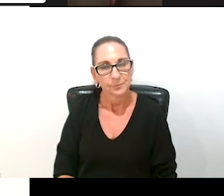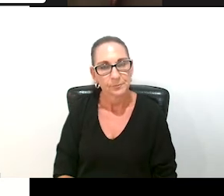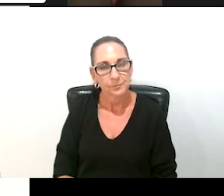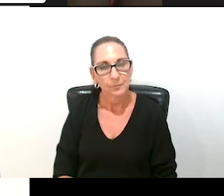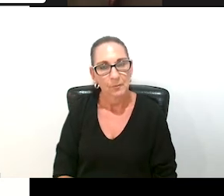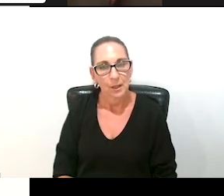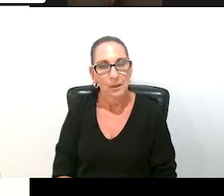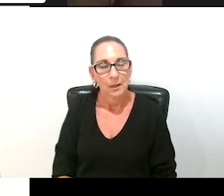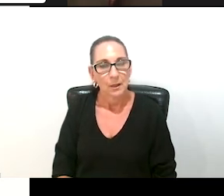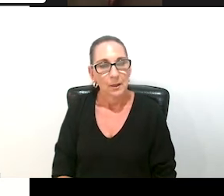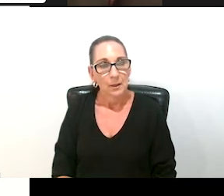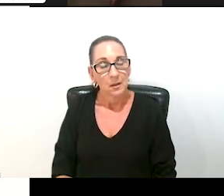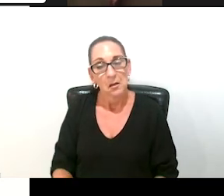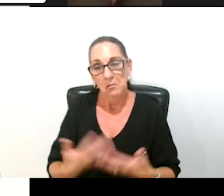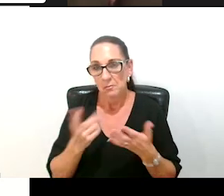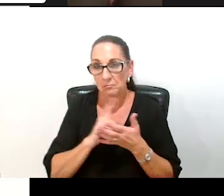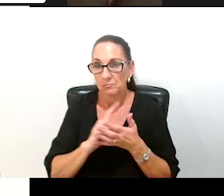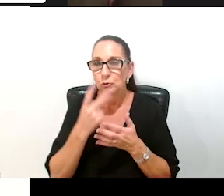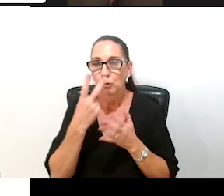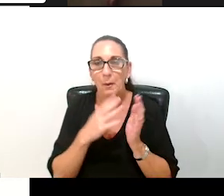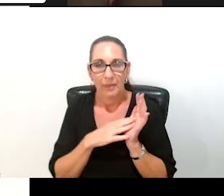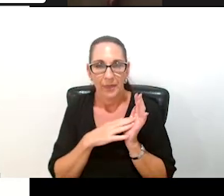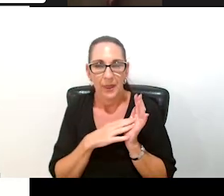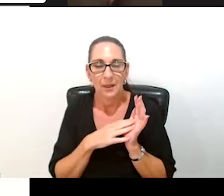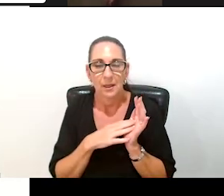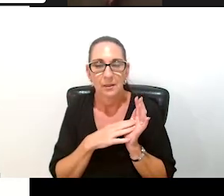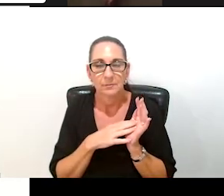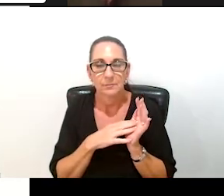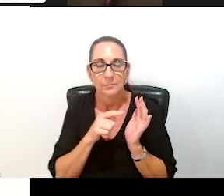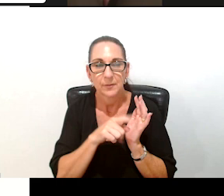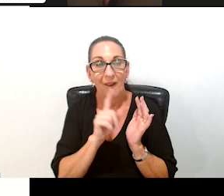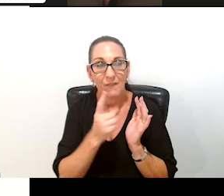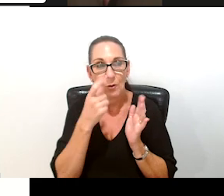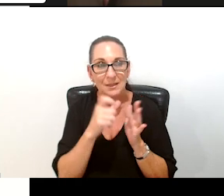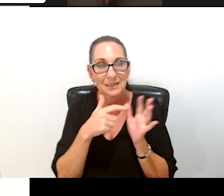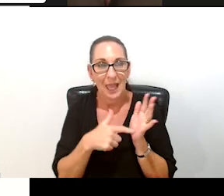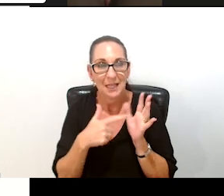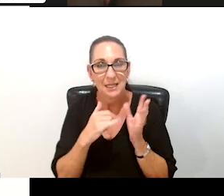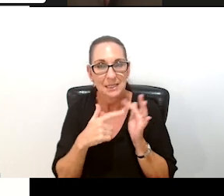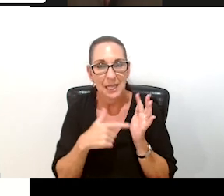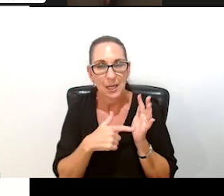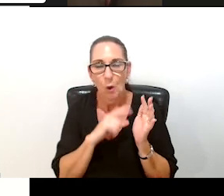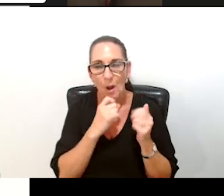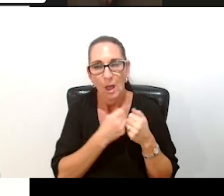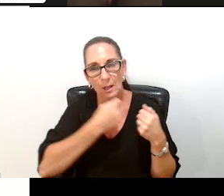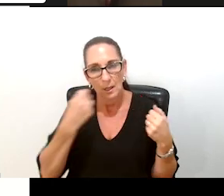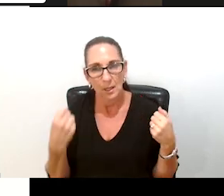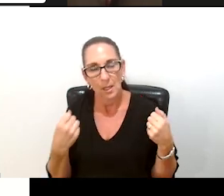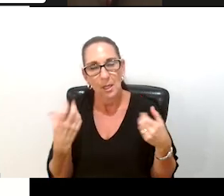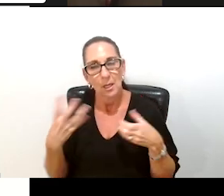In a couple of months, we will expand that first data set to include